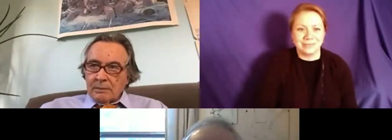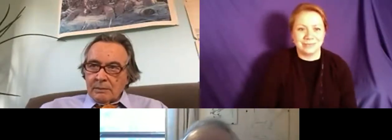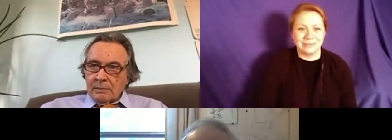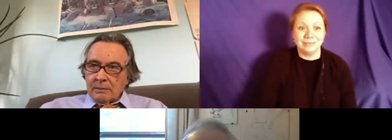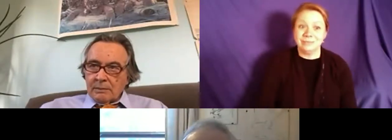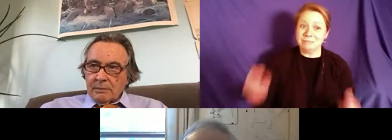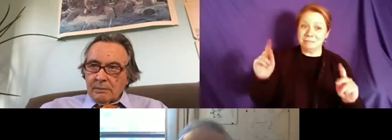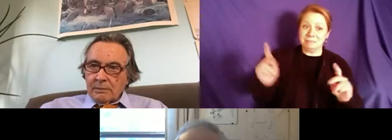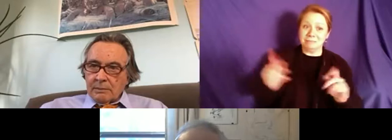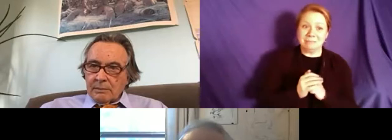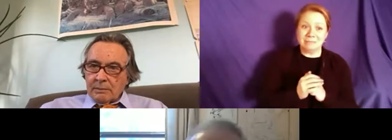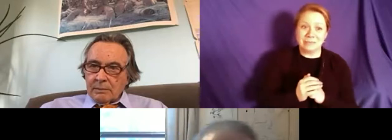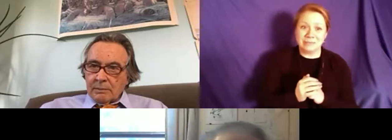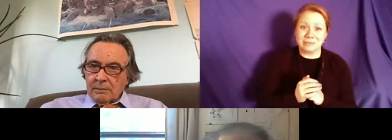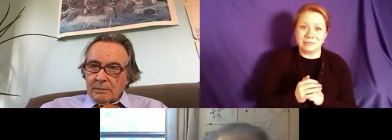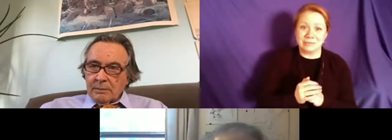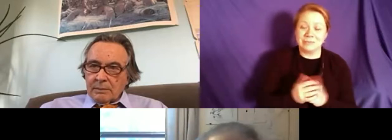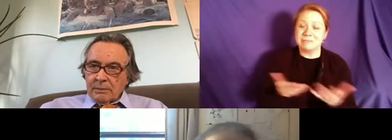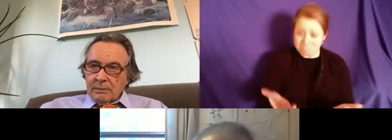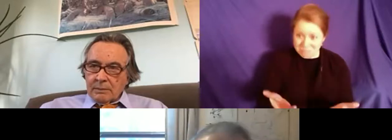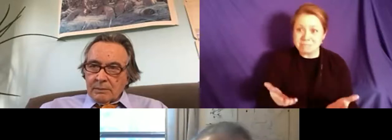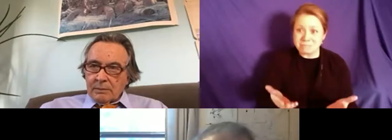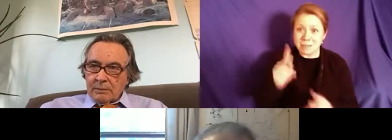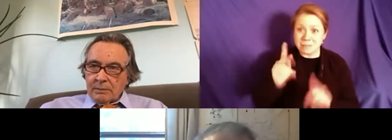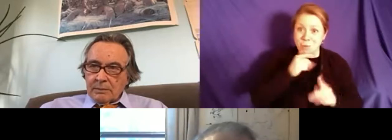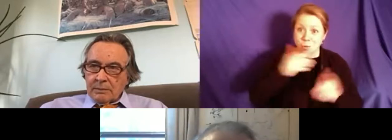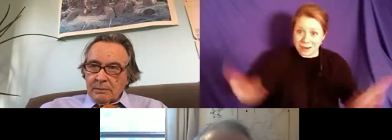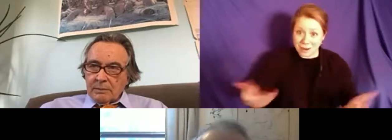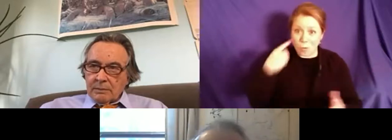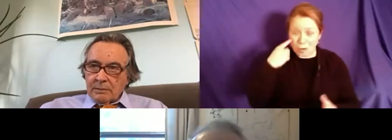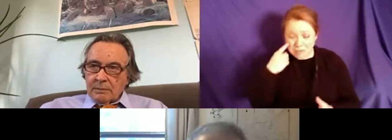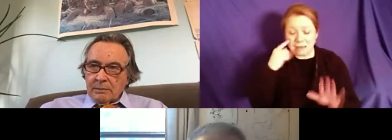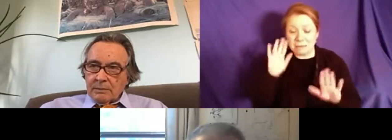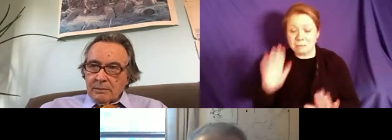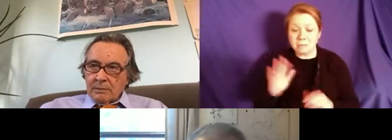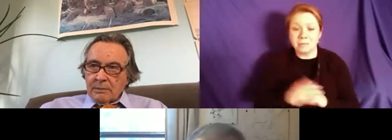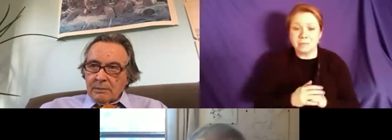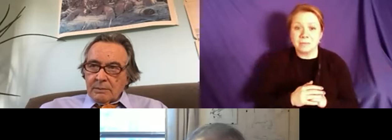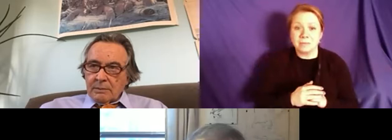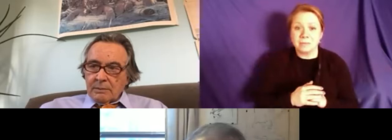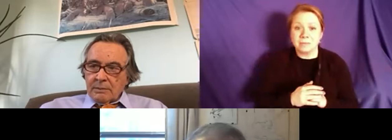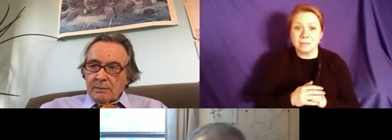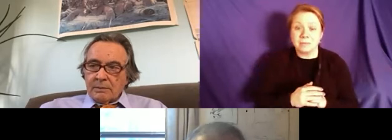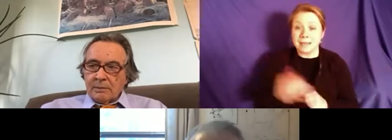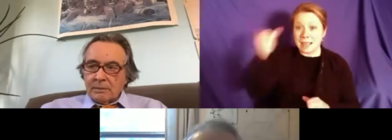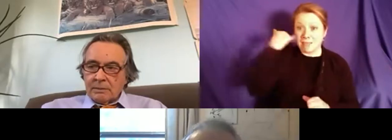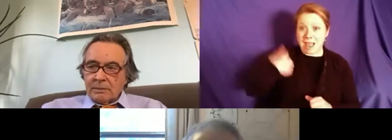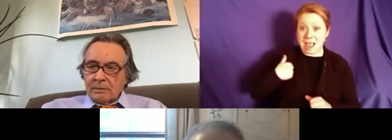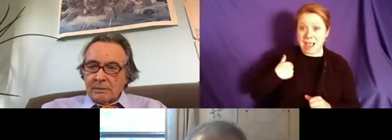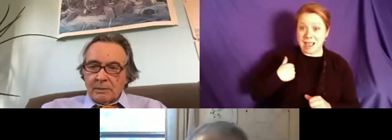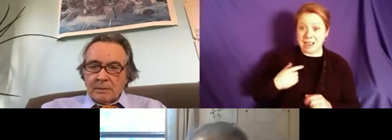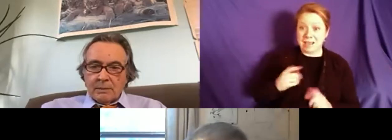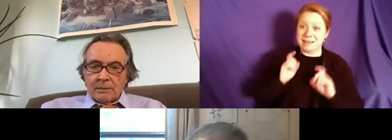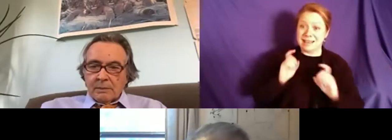Folks witnessing this, if I gave a proper introduction to each of